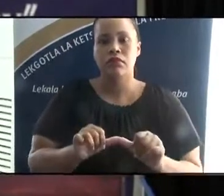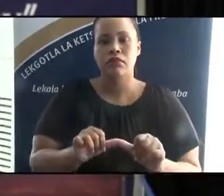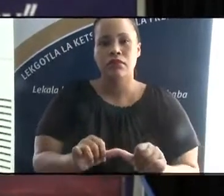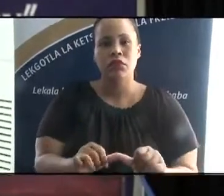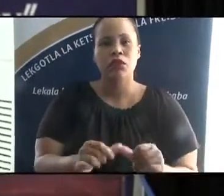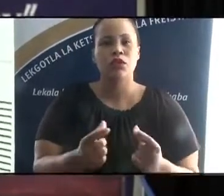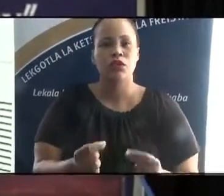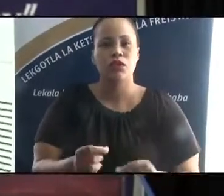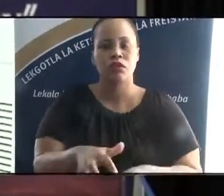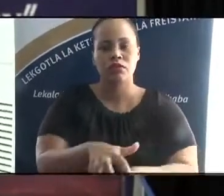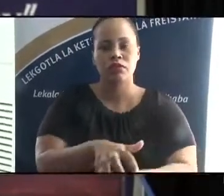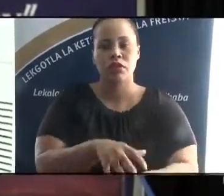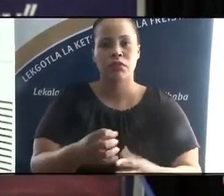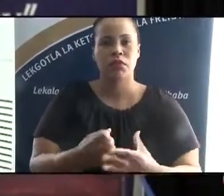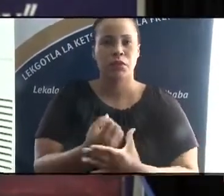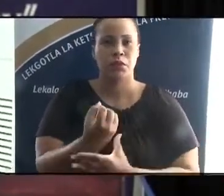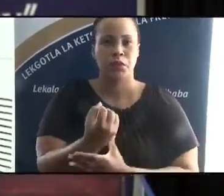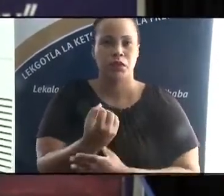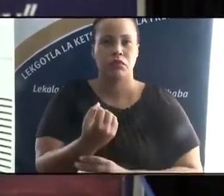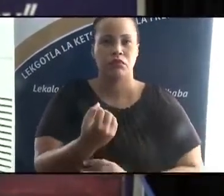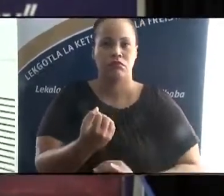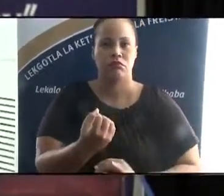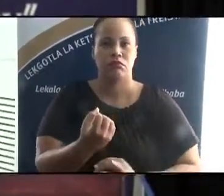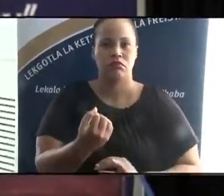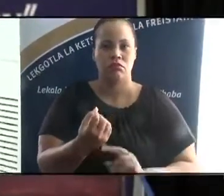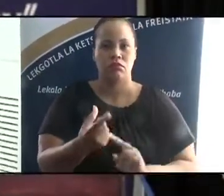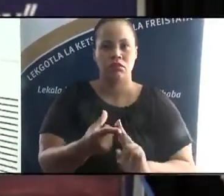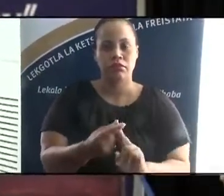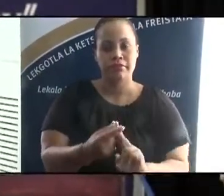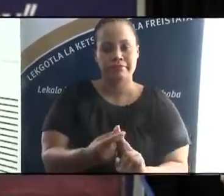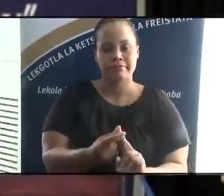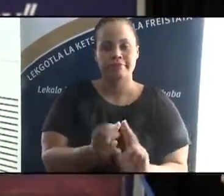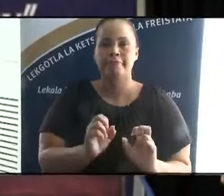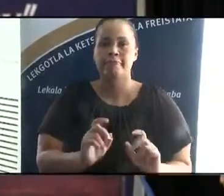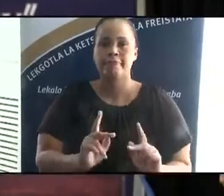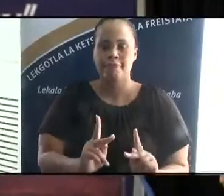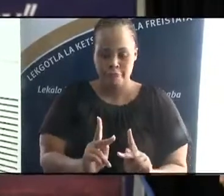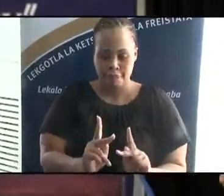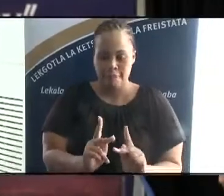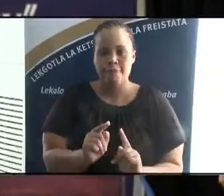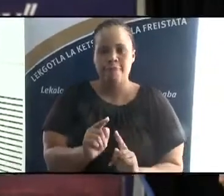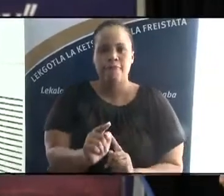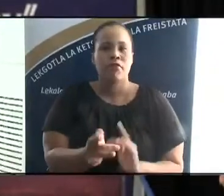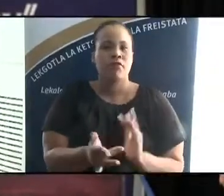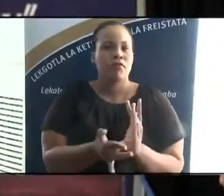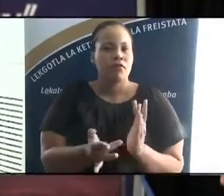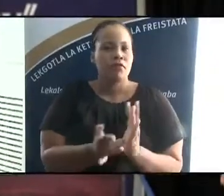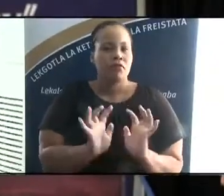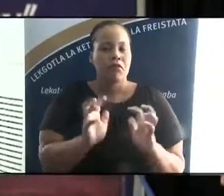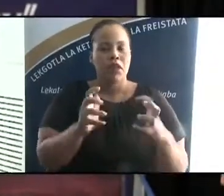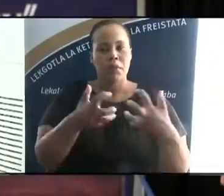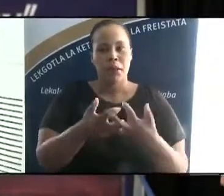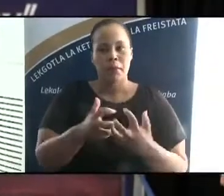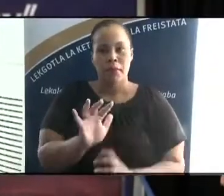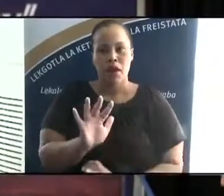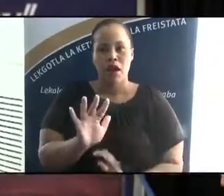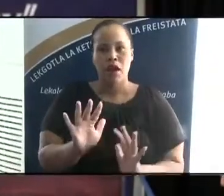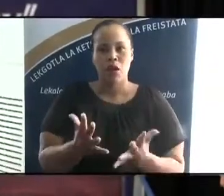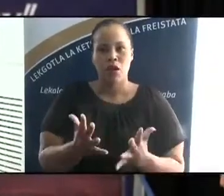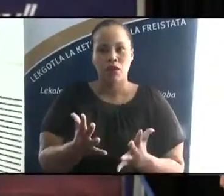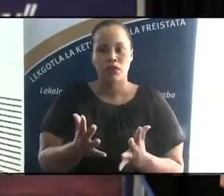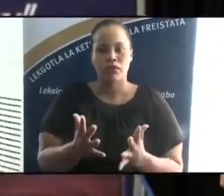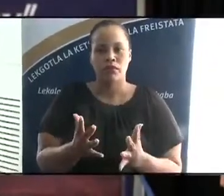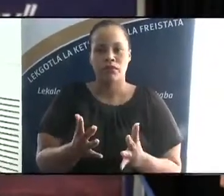farmer producer support units. But how this is affected under technology is that the department